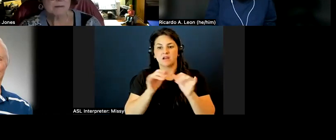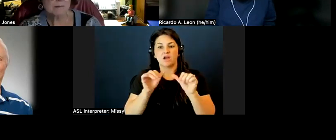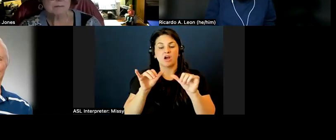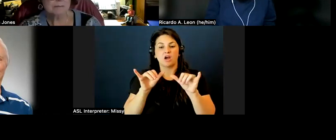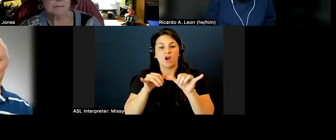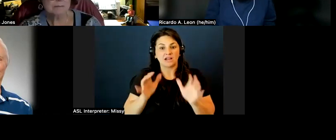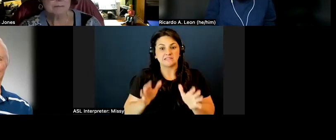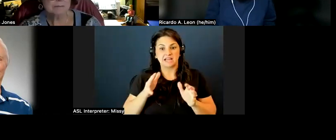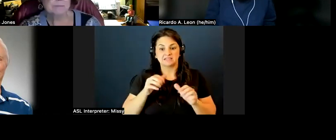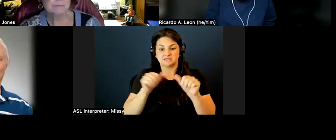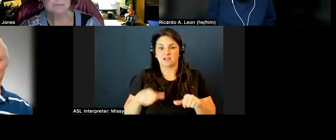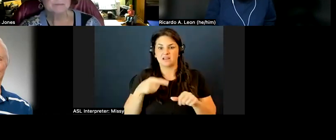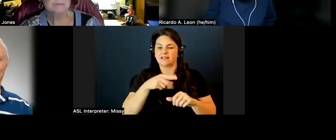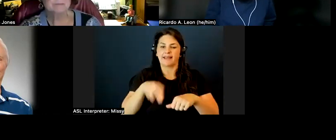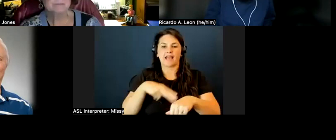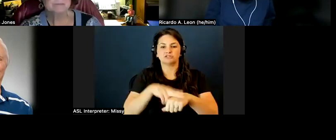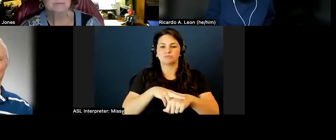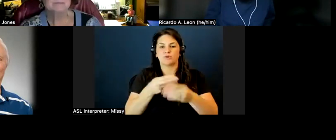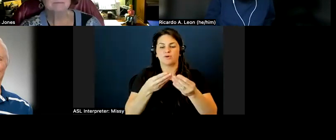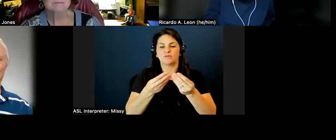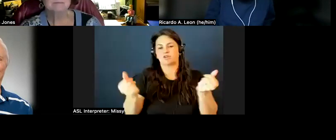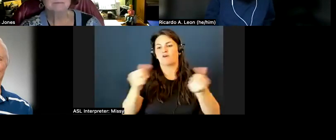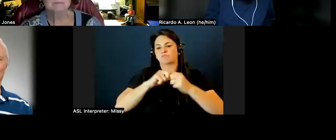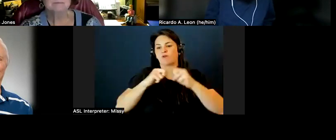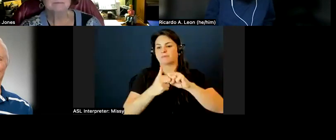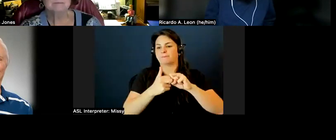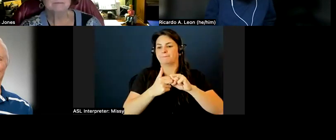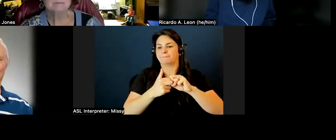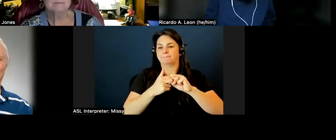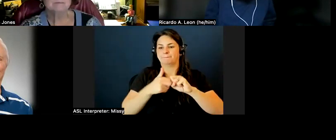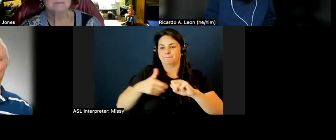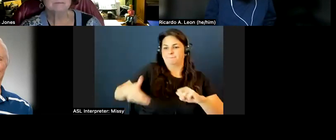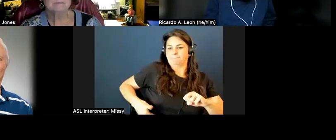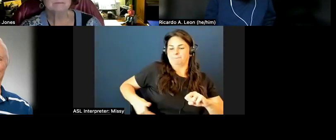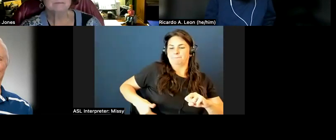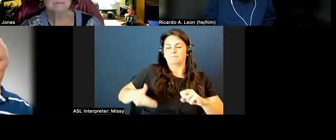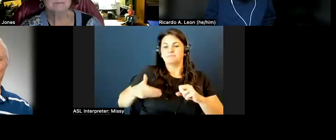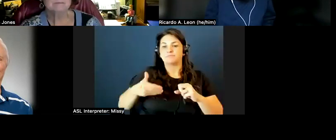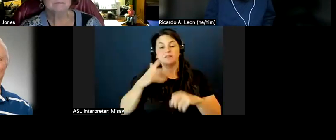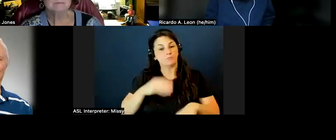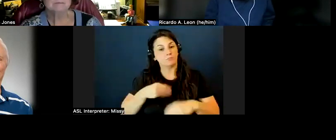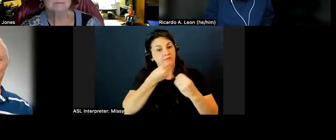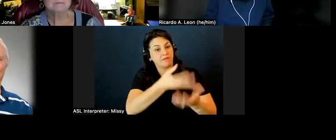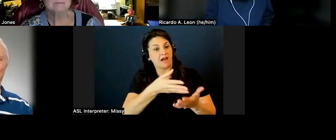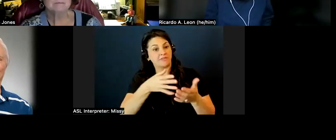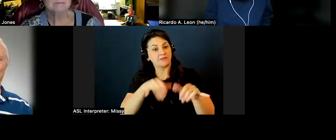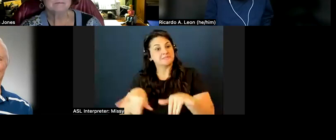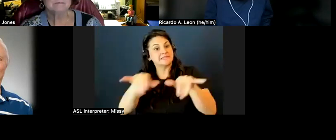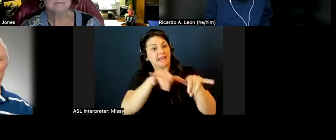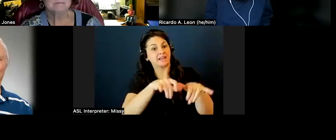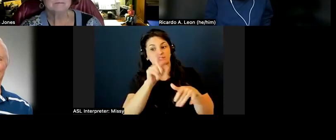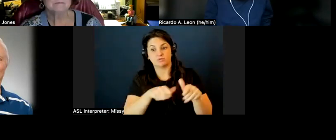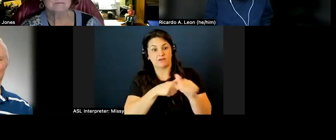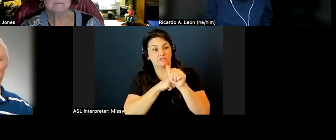natural problem solvers. And by providing them a set of standards by which they, have to comply, either